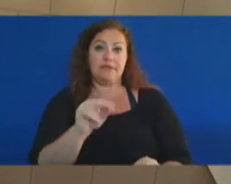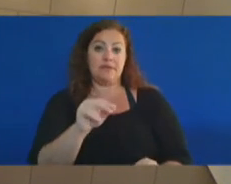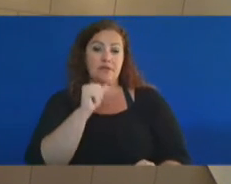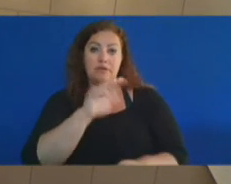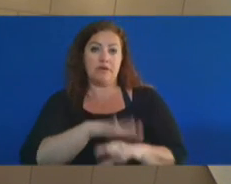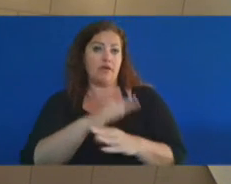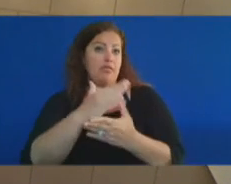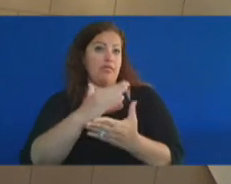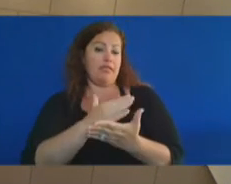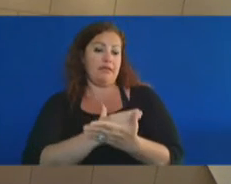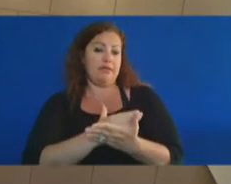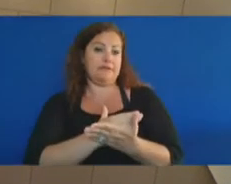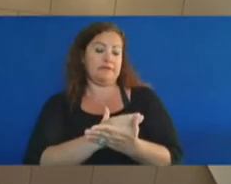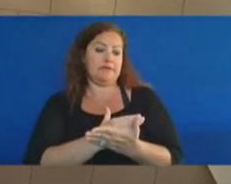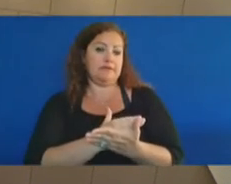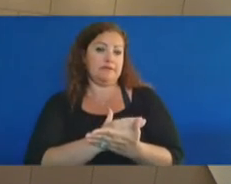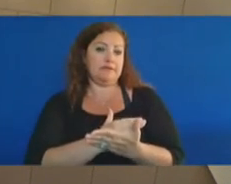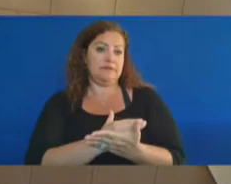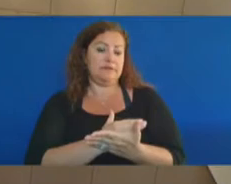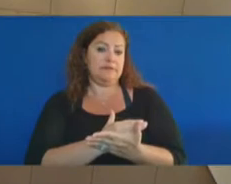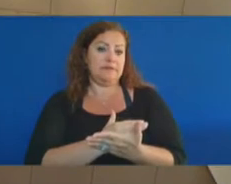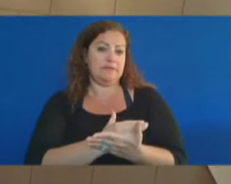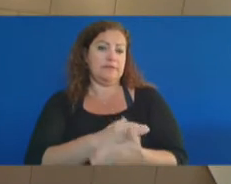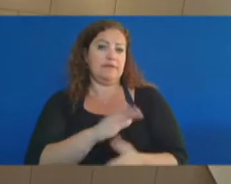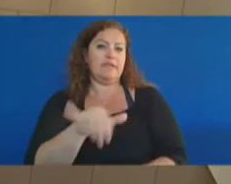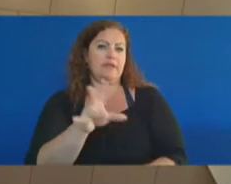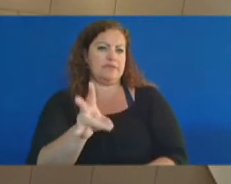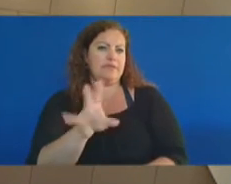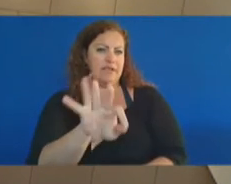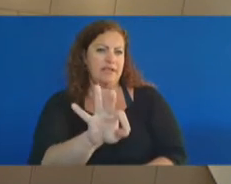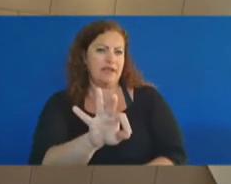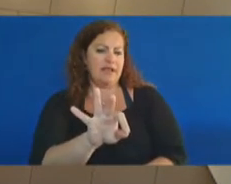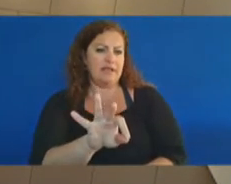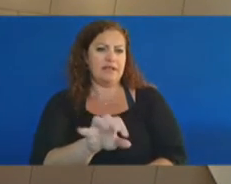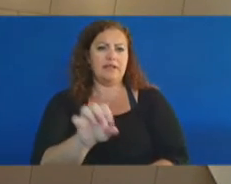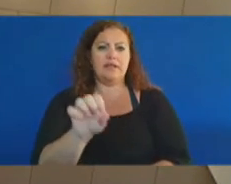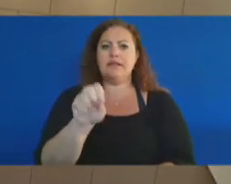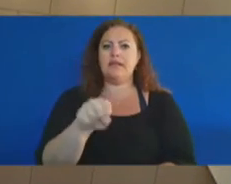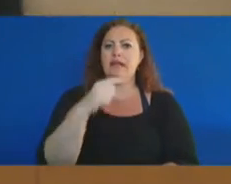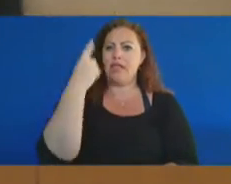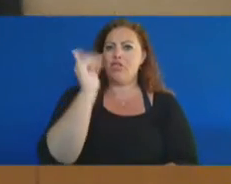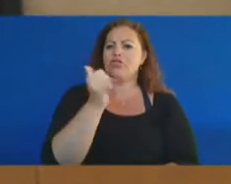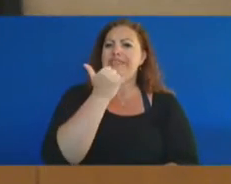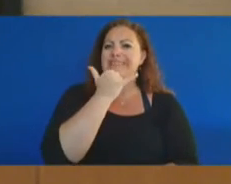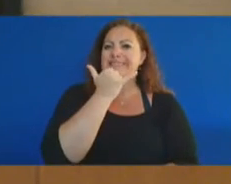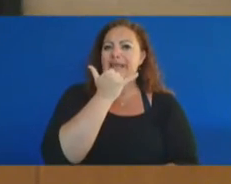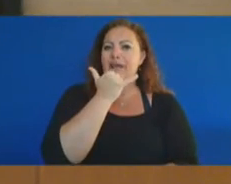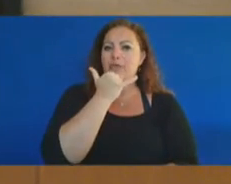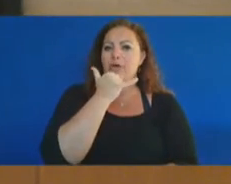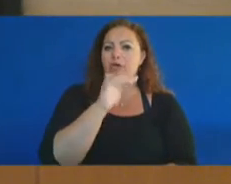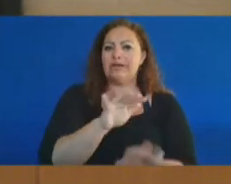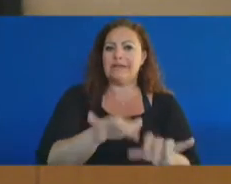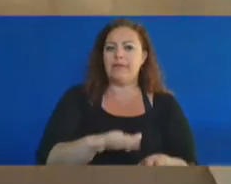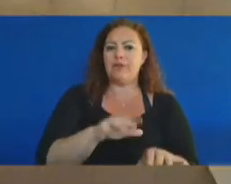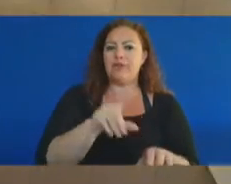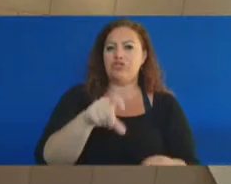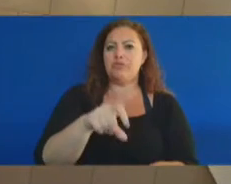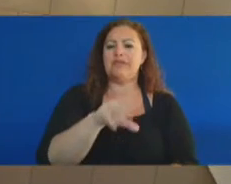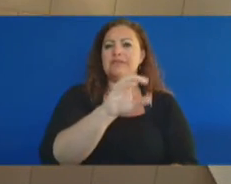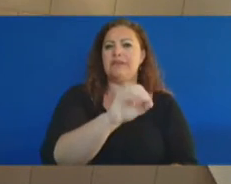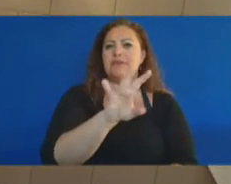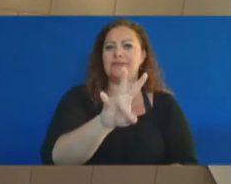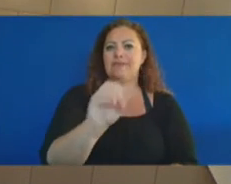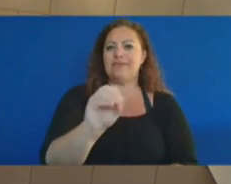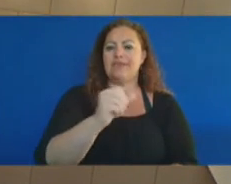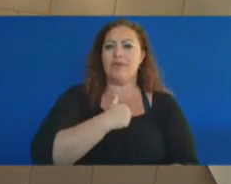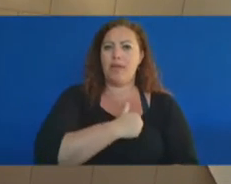list the it was 79 yeah it that's a looks like a typo on the the it should be 070 my apologies oh